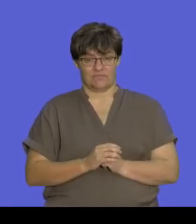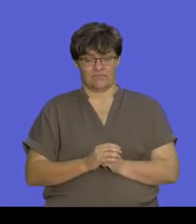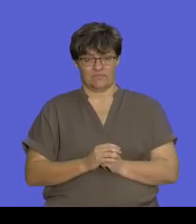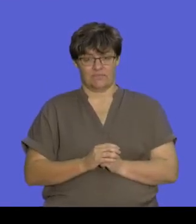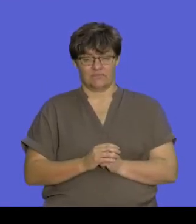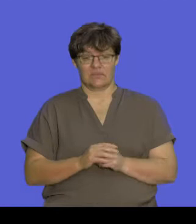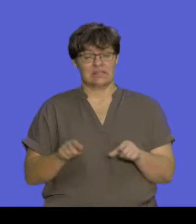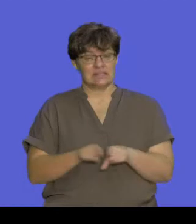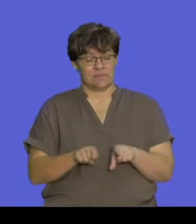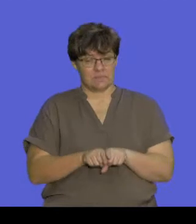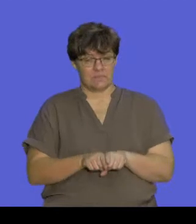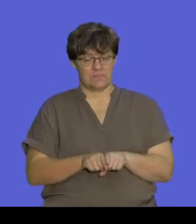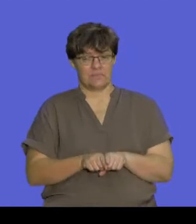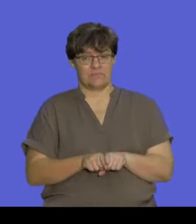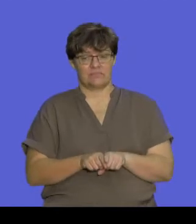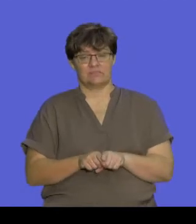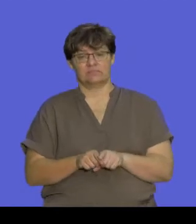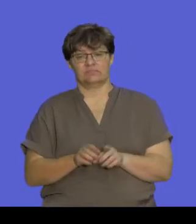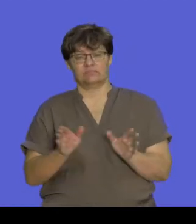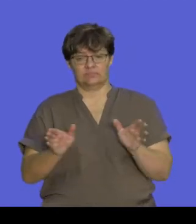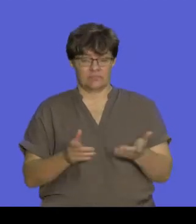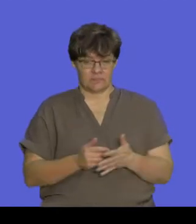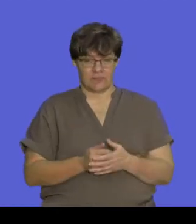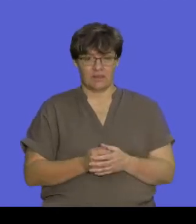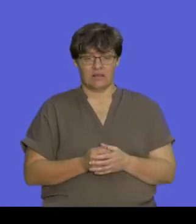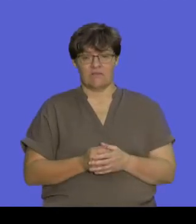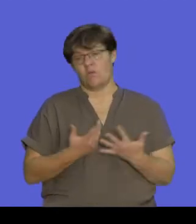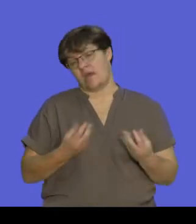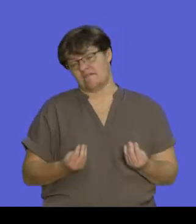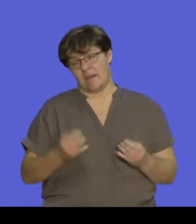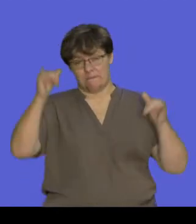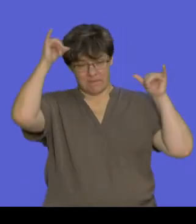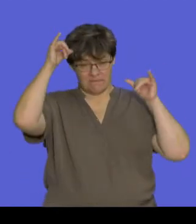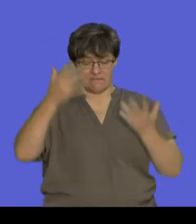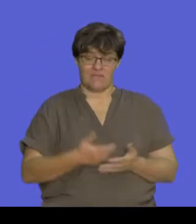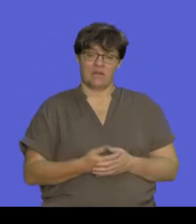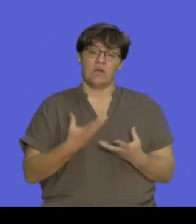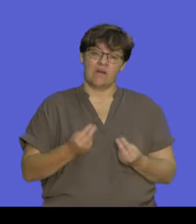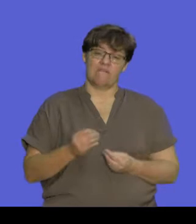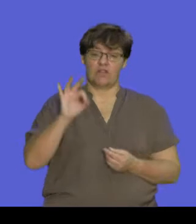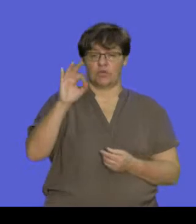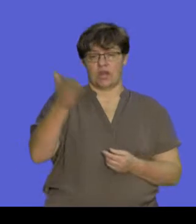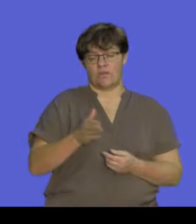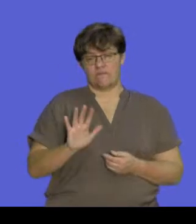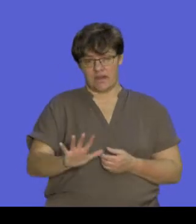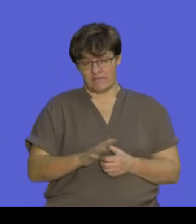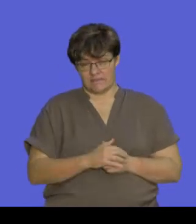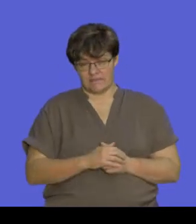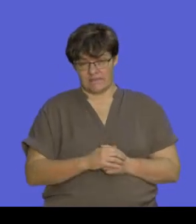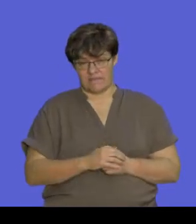get proportions over here. We could say when we're having beef, there could be 3 out of 5 as well